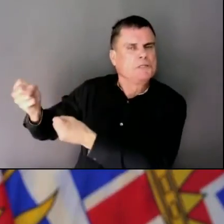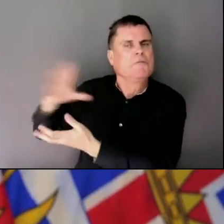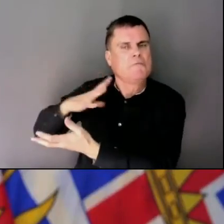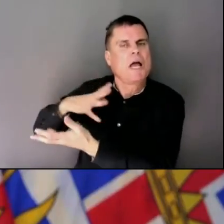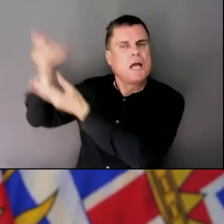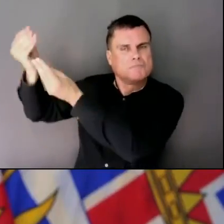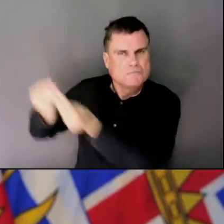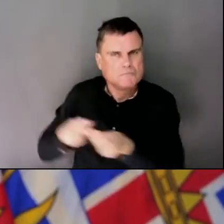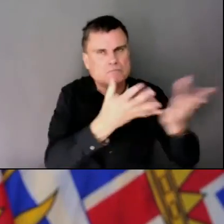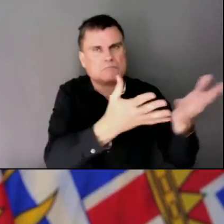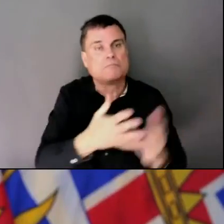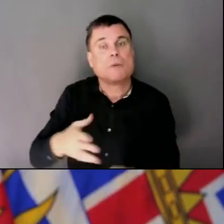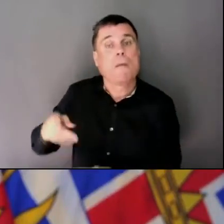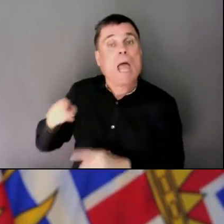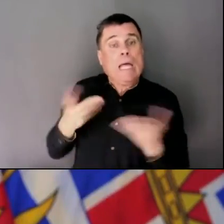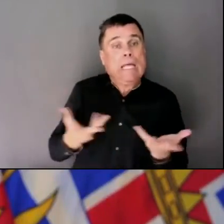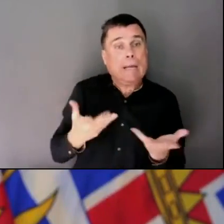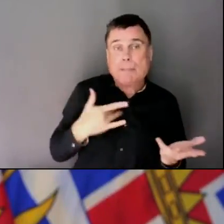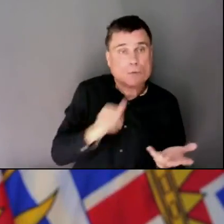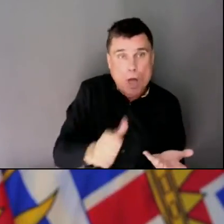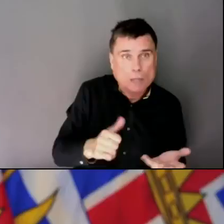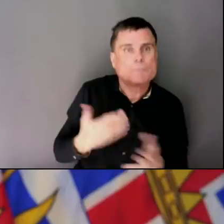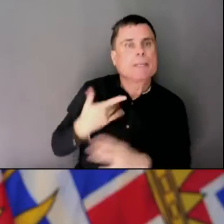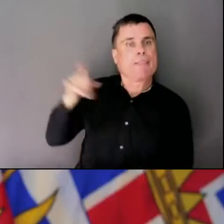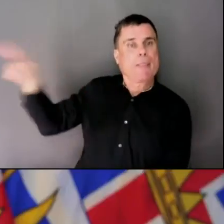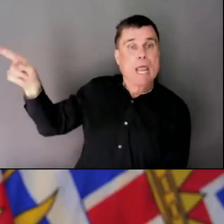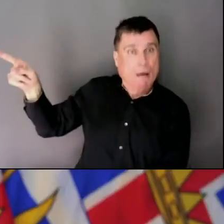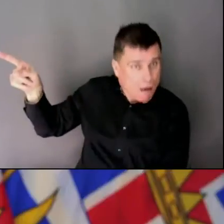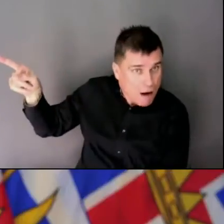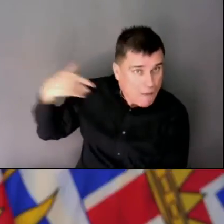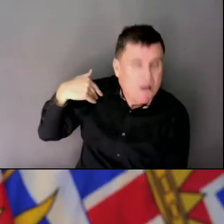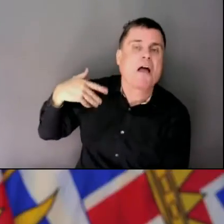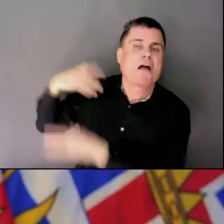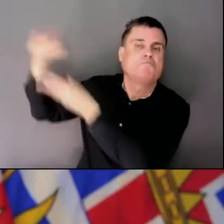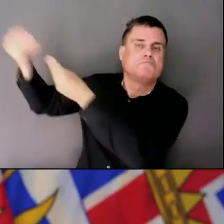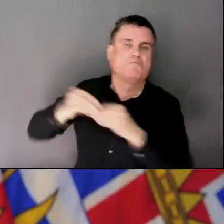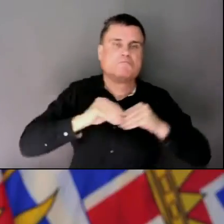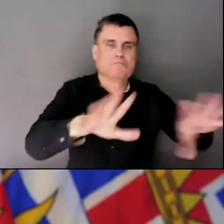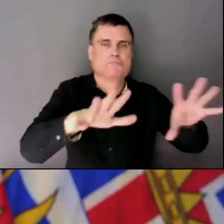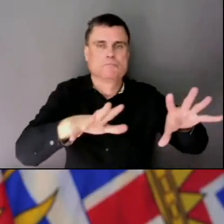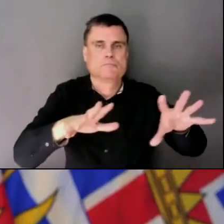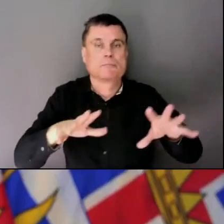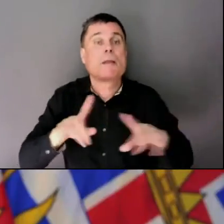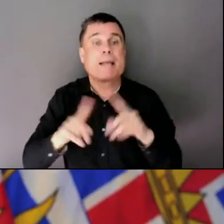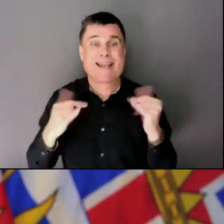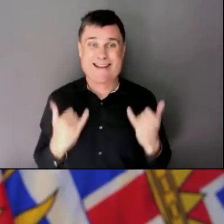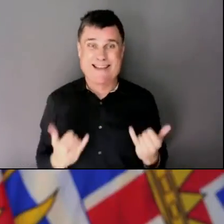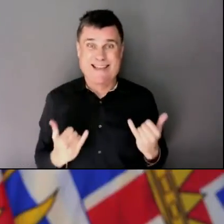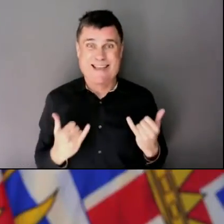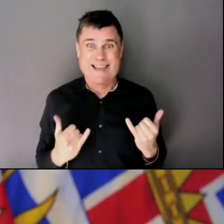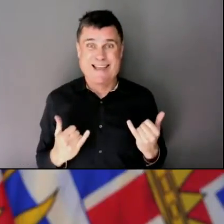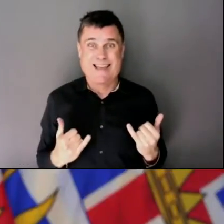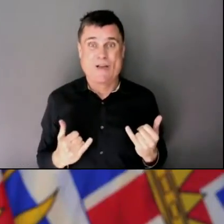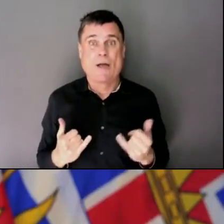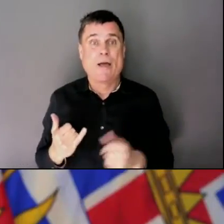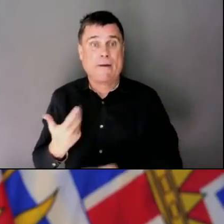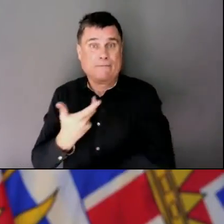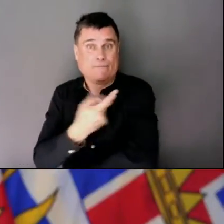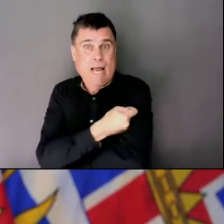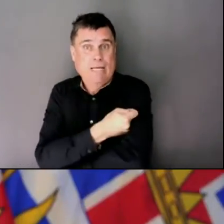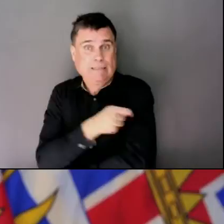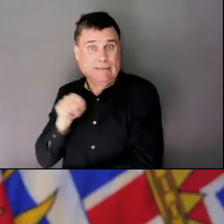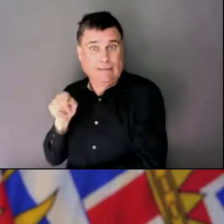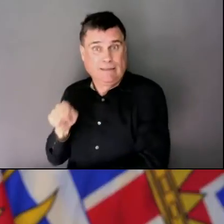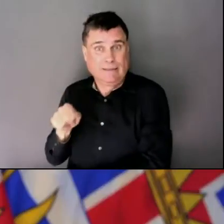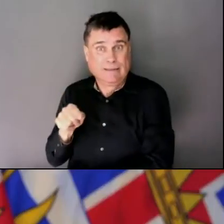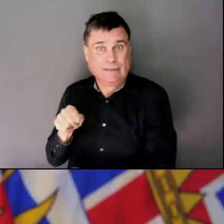vaccines as well. So that's in the back pocket. But right now, these aren't live vaccines, so that's important. They just haven't been